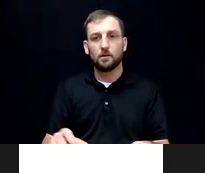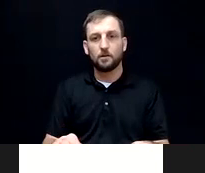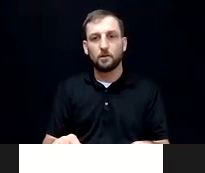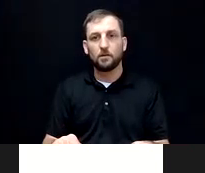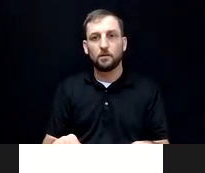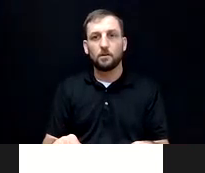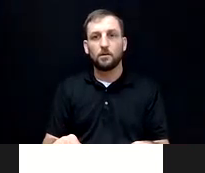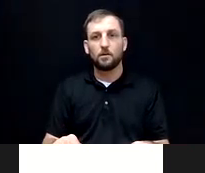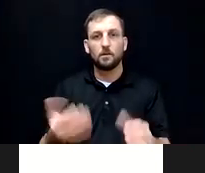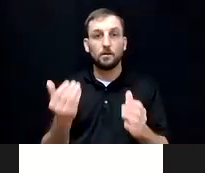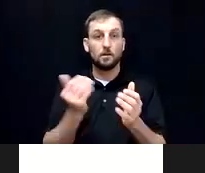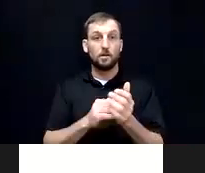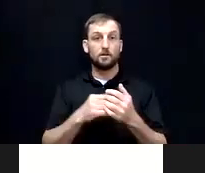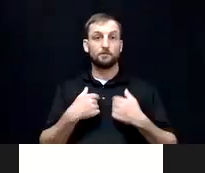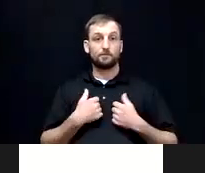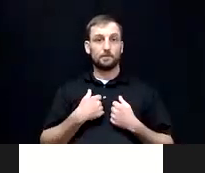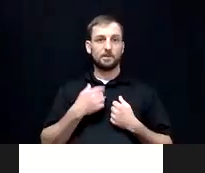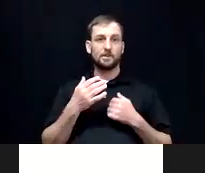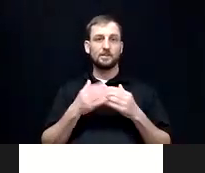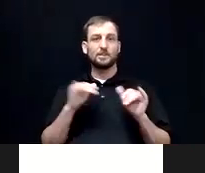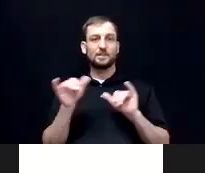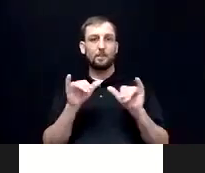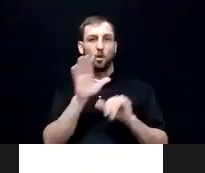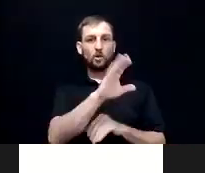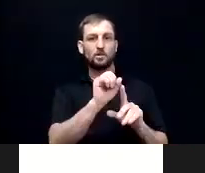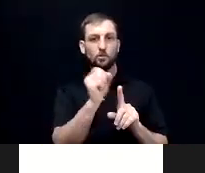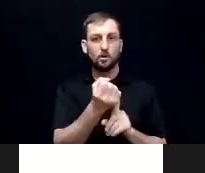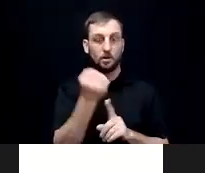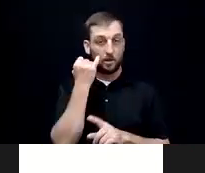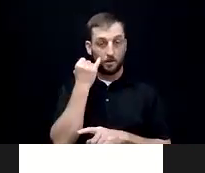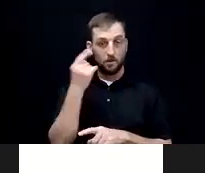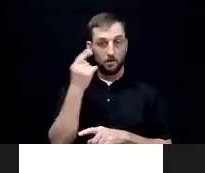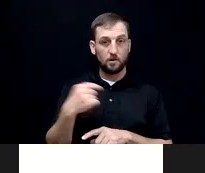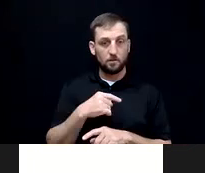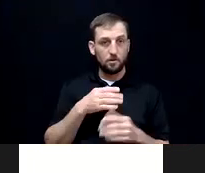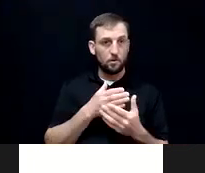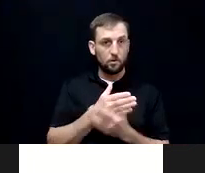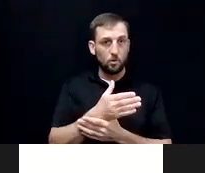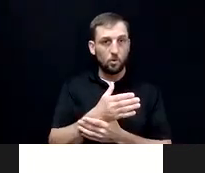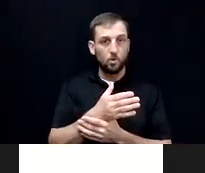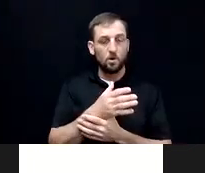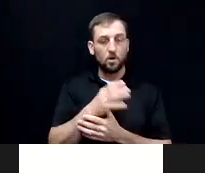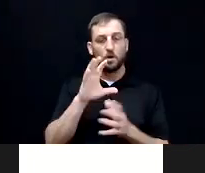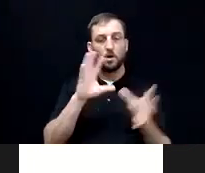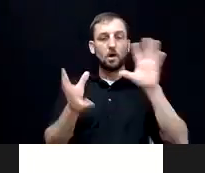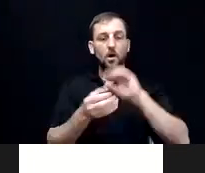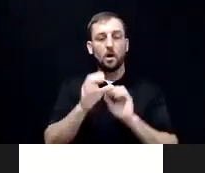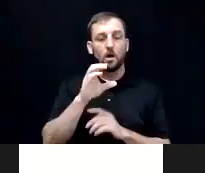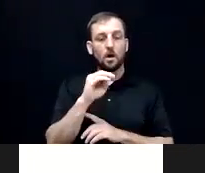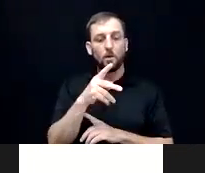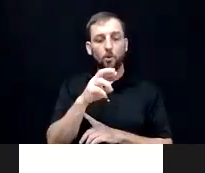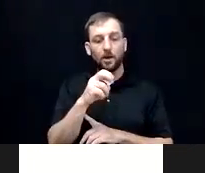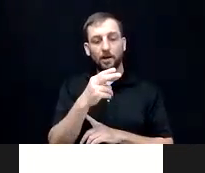We're in this similar situation. If they're coming in through a through the comprehensive transition and post-secondary